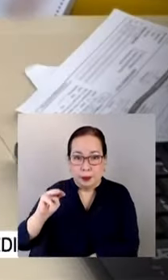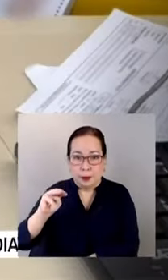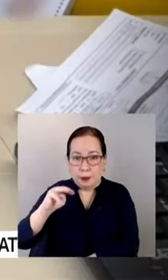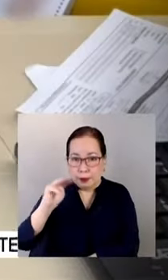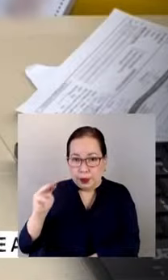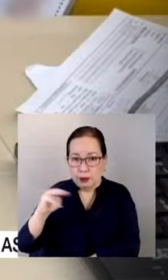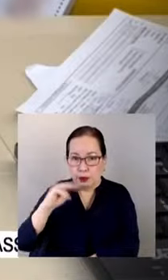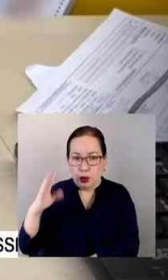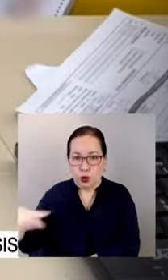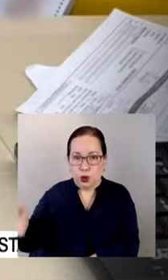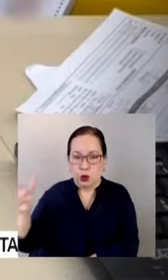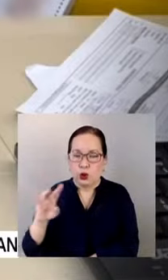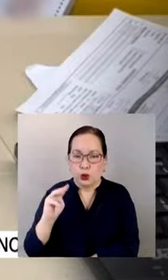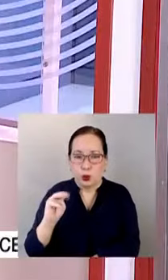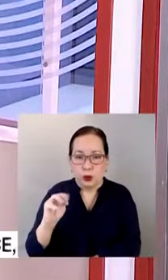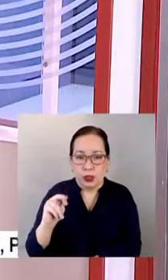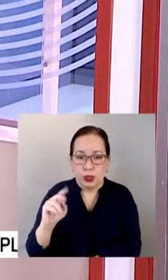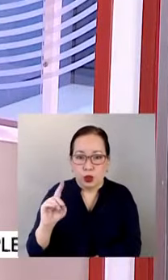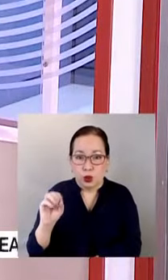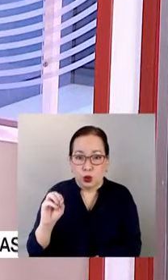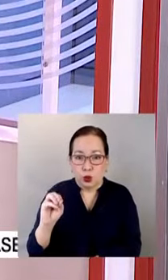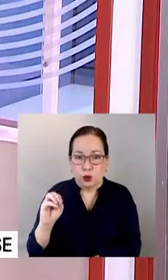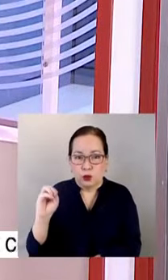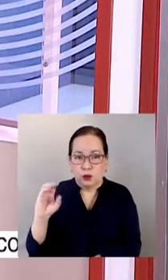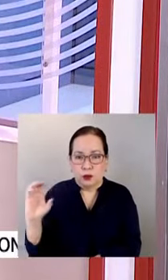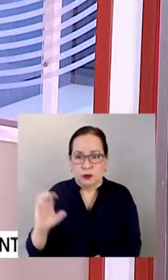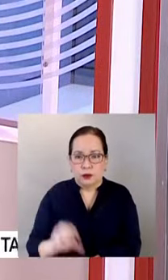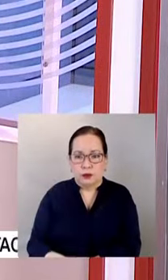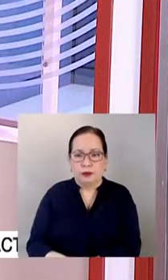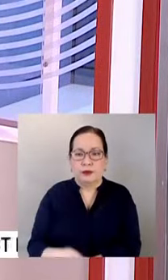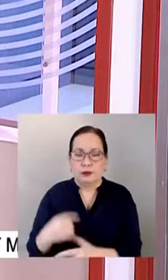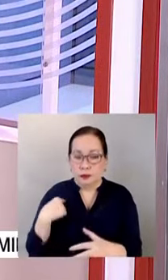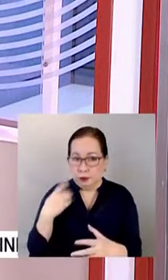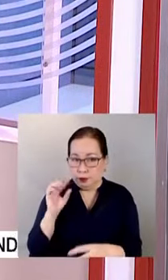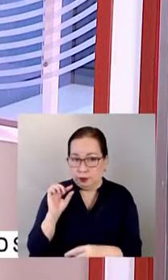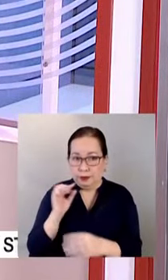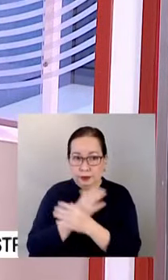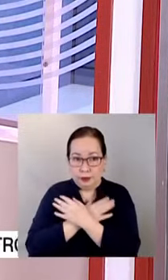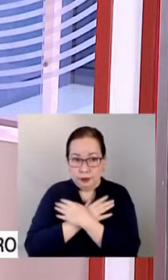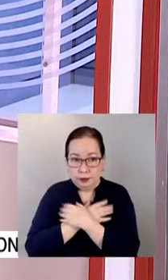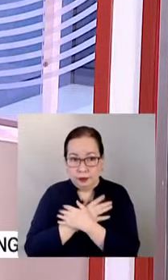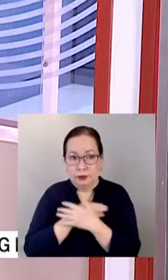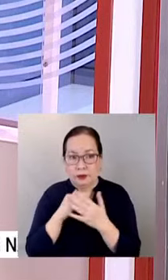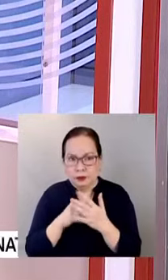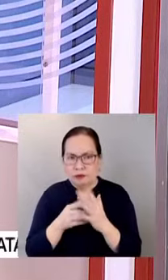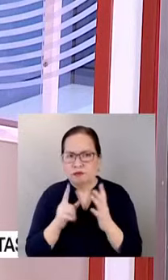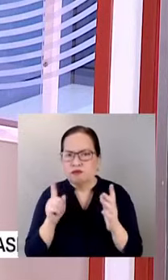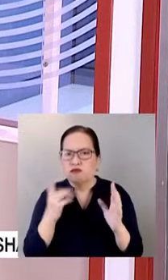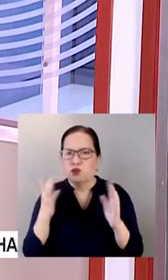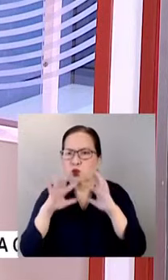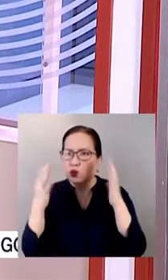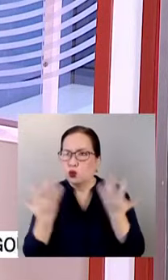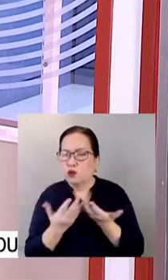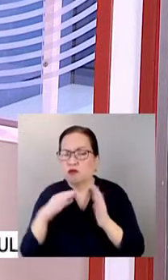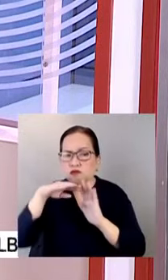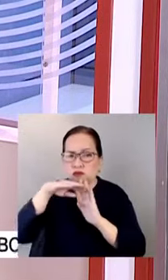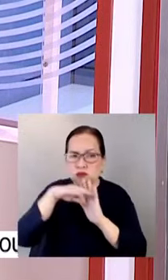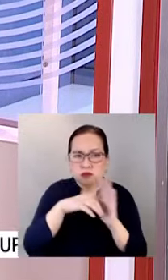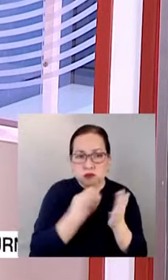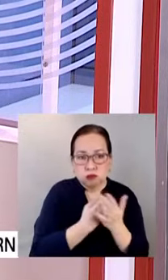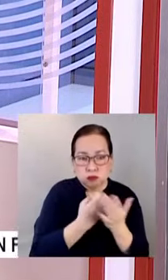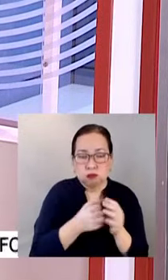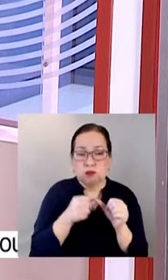Deliso. They're joining us on the line. We're going to take a quick break now. Still ahead, the World Bank warns of a looming global recession. More on that when we come back. You're watching Dateline Philippines